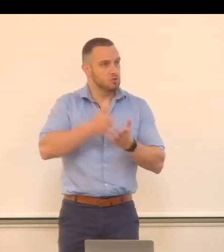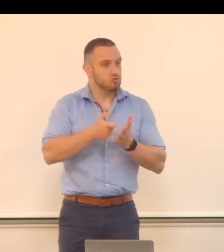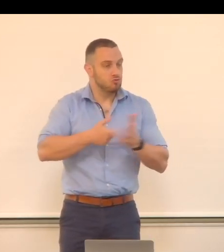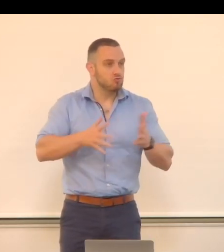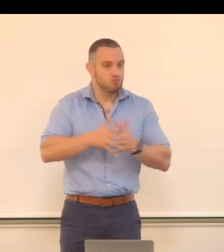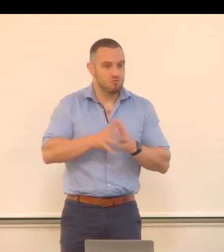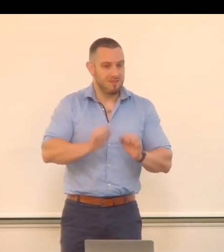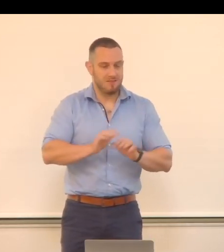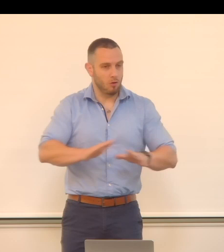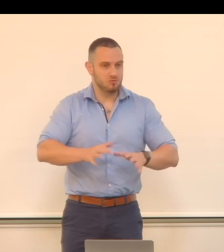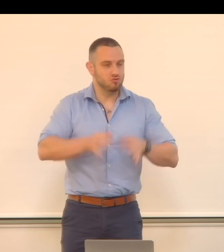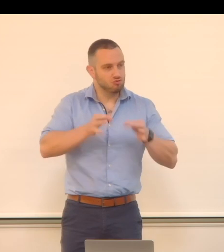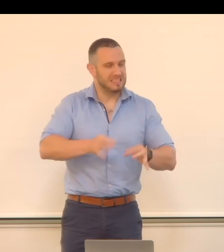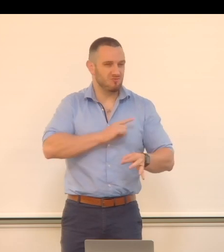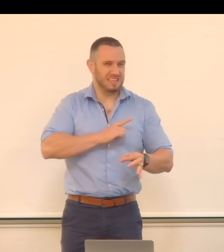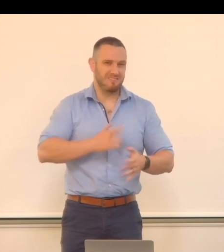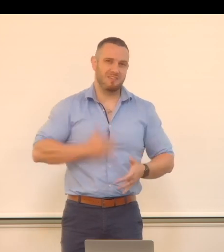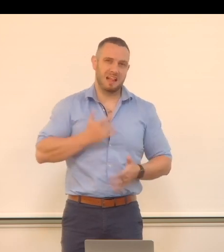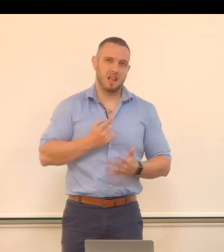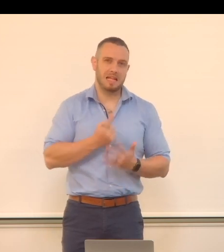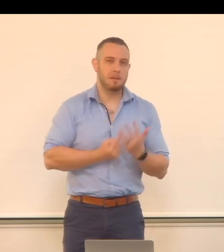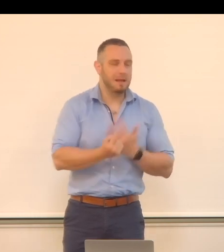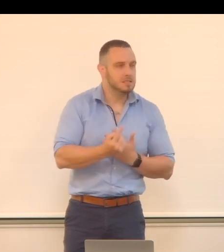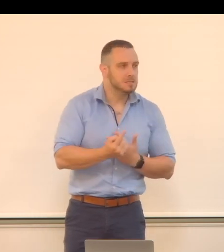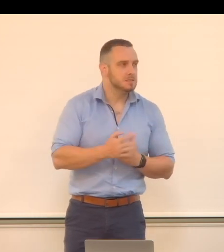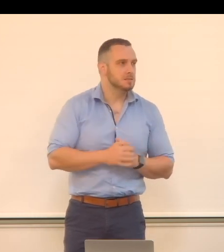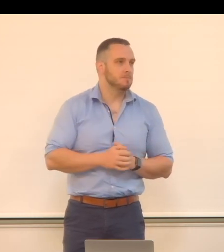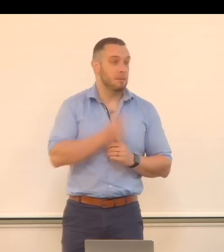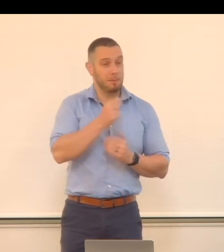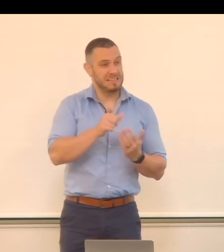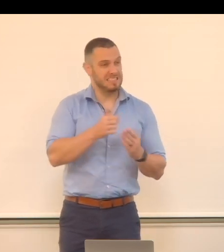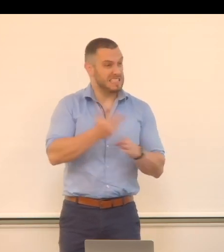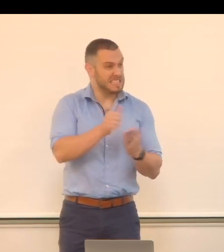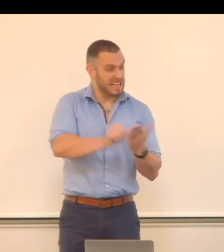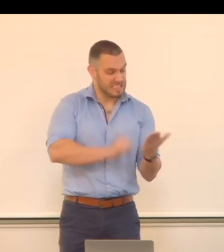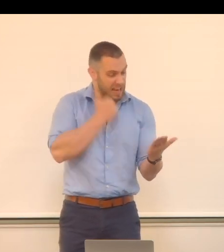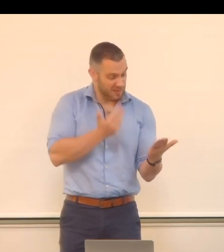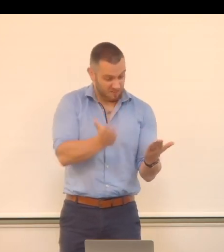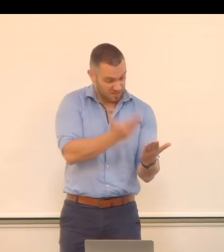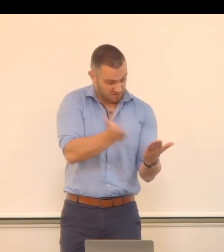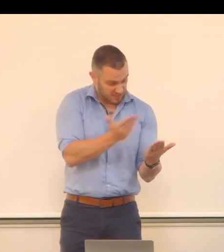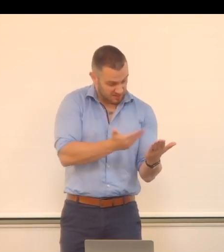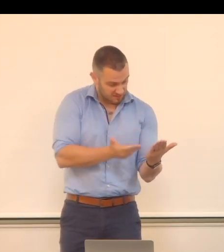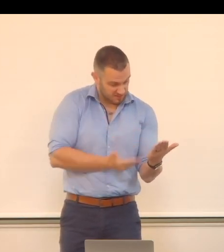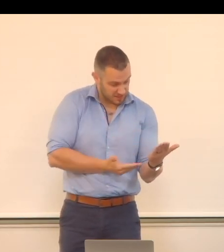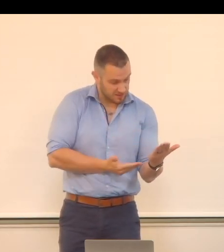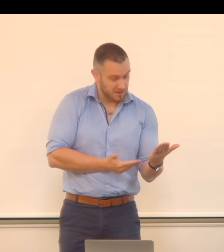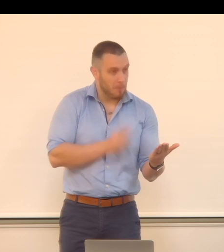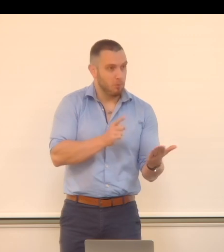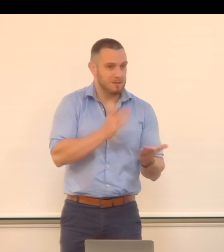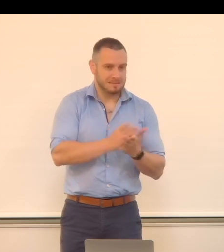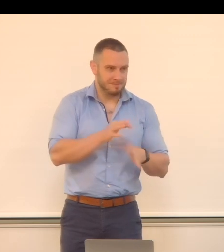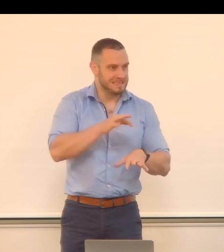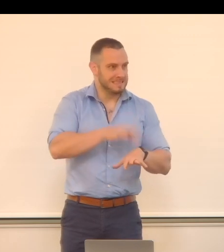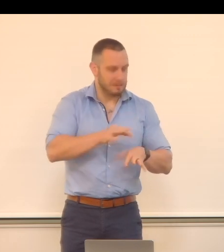strict timeline. They're going to be more independent, might have a task list each day that they have to accomplish, but it's not going to be timelined out